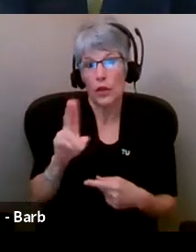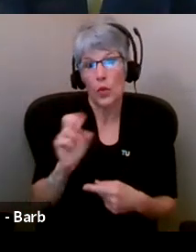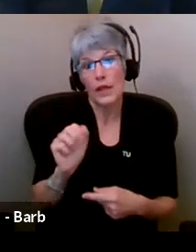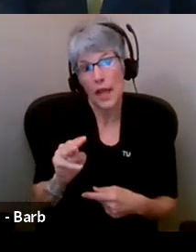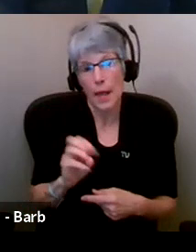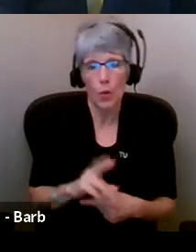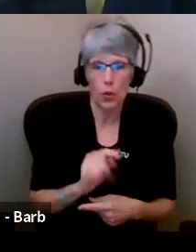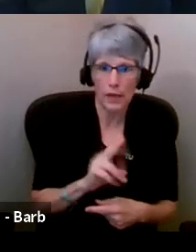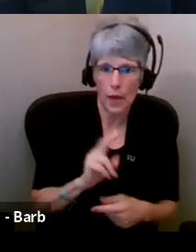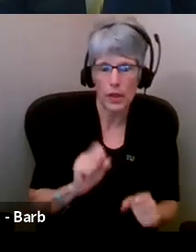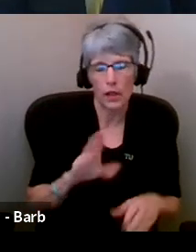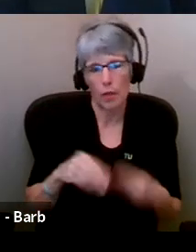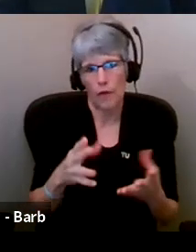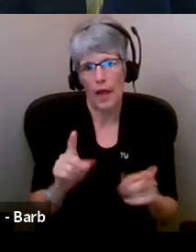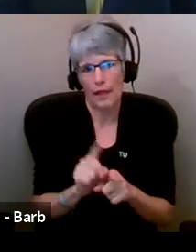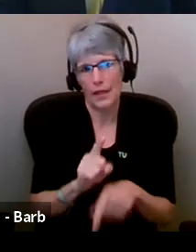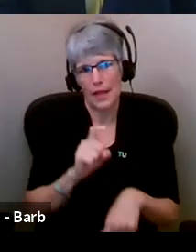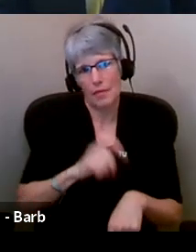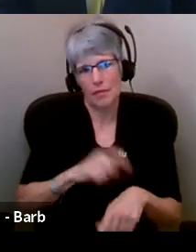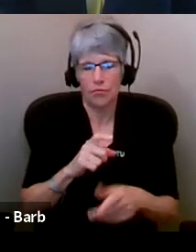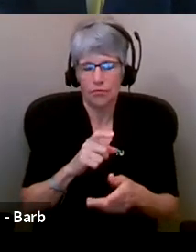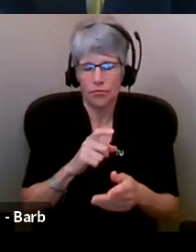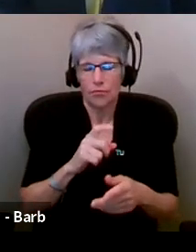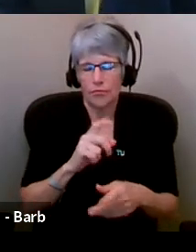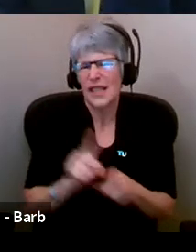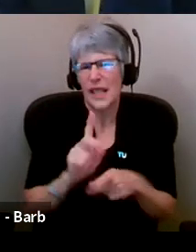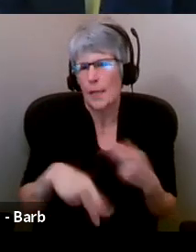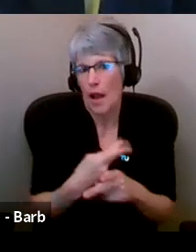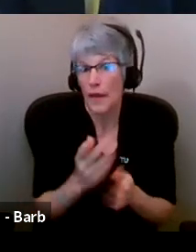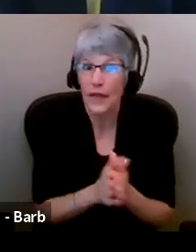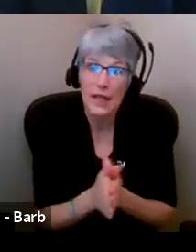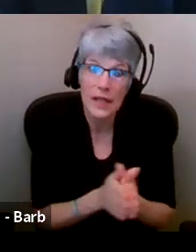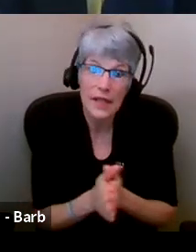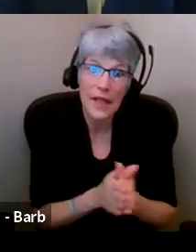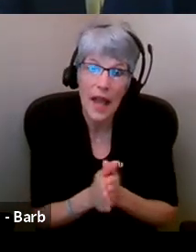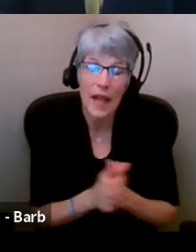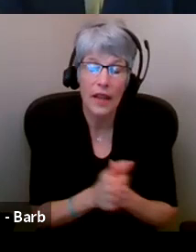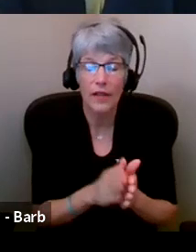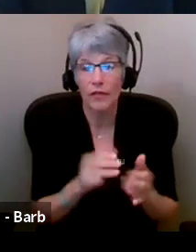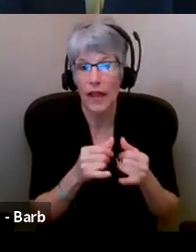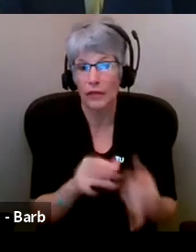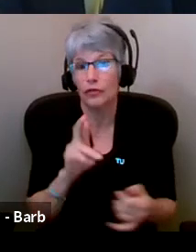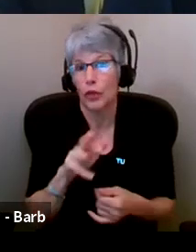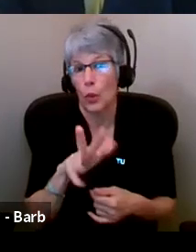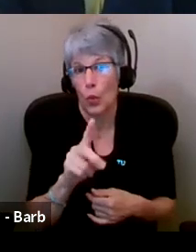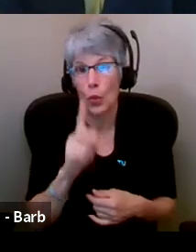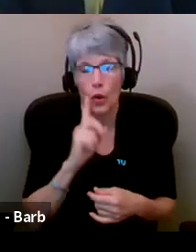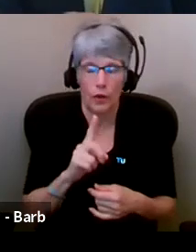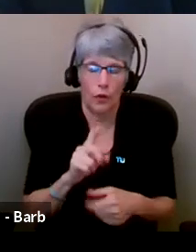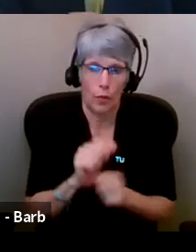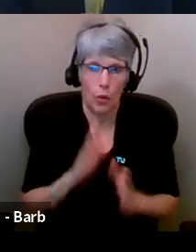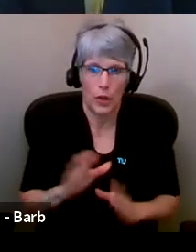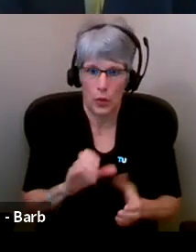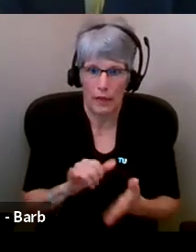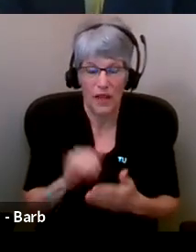able to provide the same type of incentive and reward to our employees to be able to go out and do that. So if you're thinking